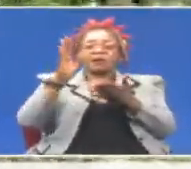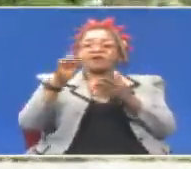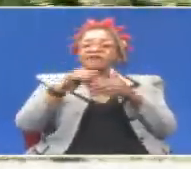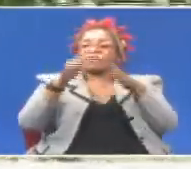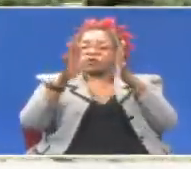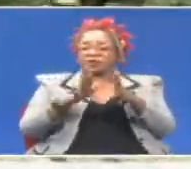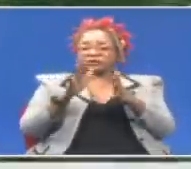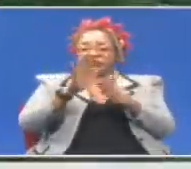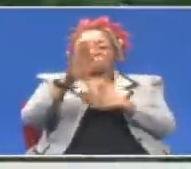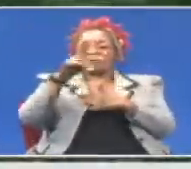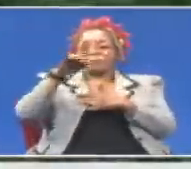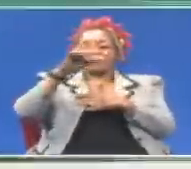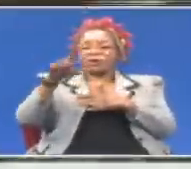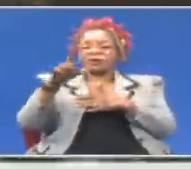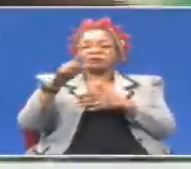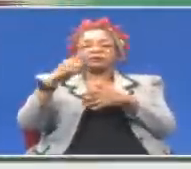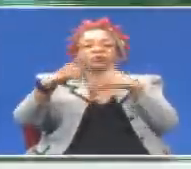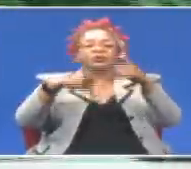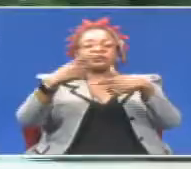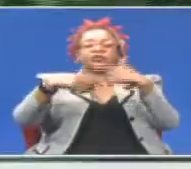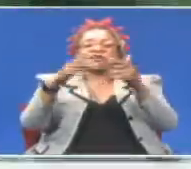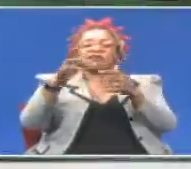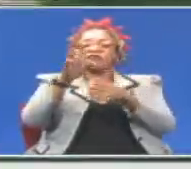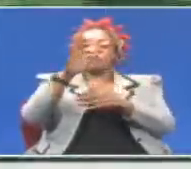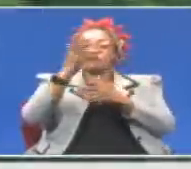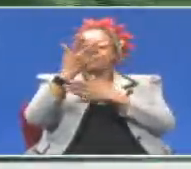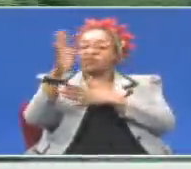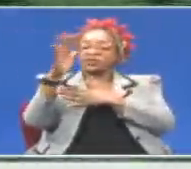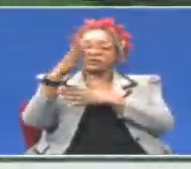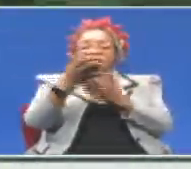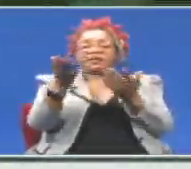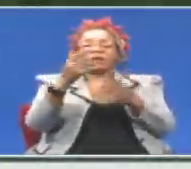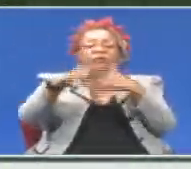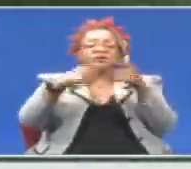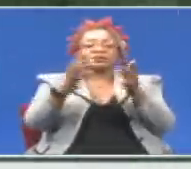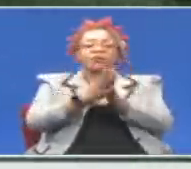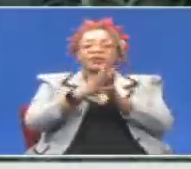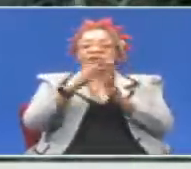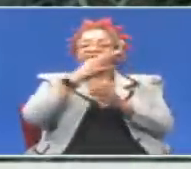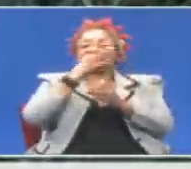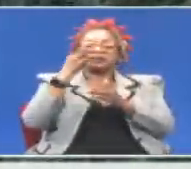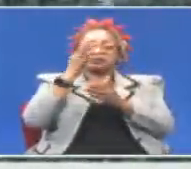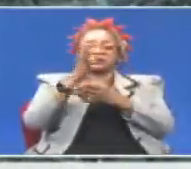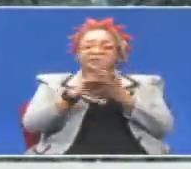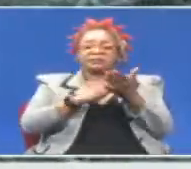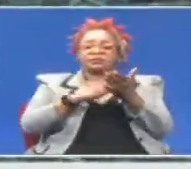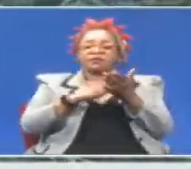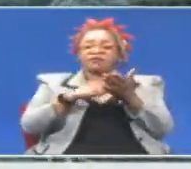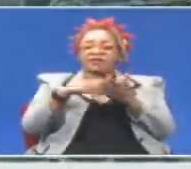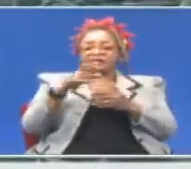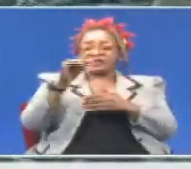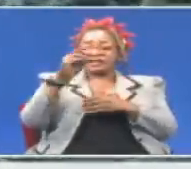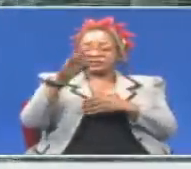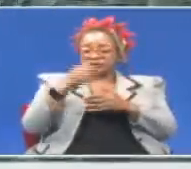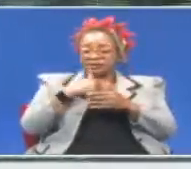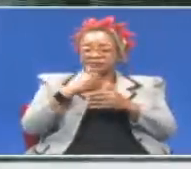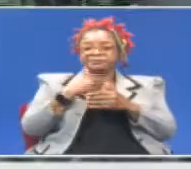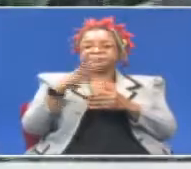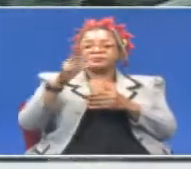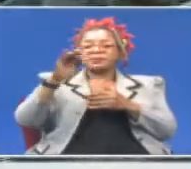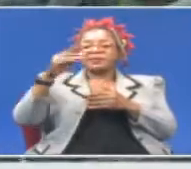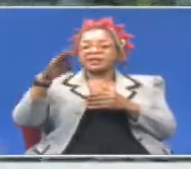Paul McKenzie are still in the forest undertaking the deadly fast. Some of the villages identified so far include